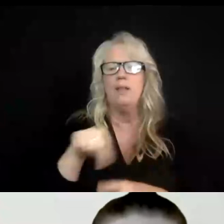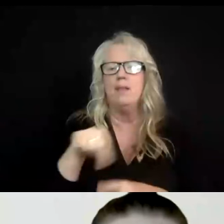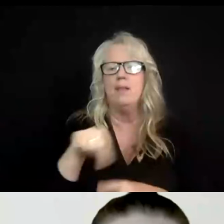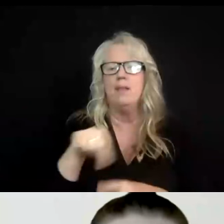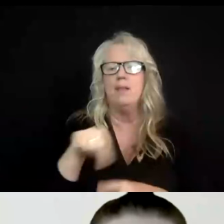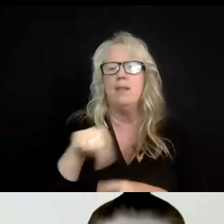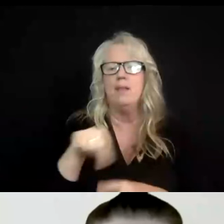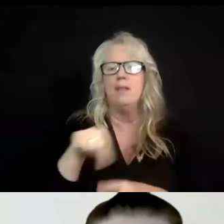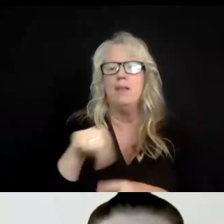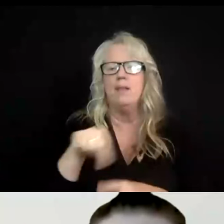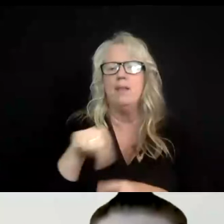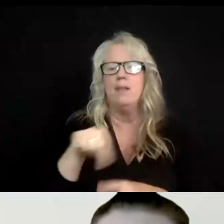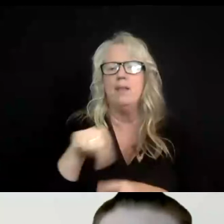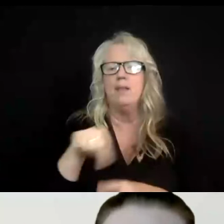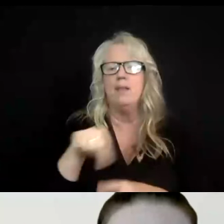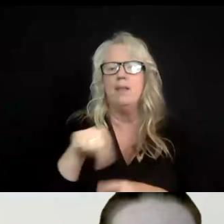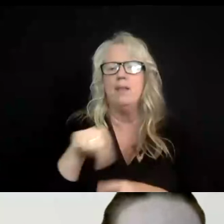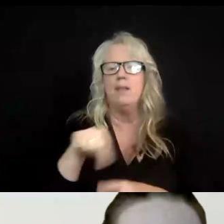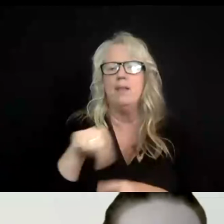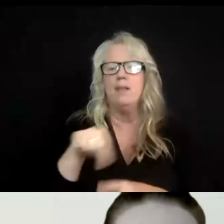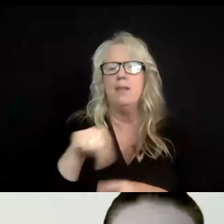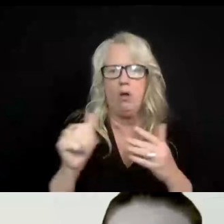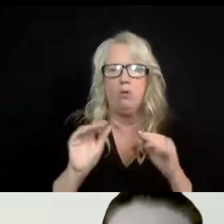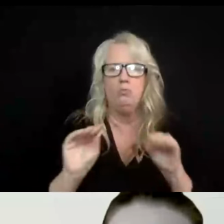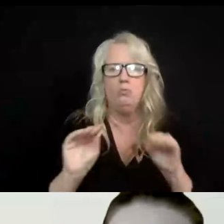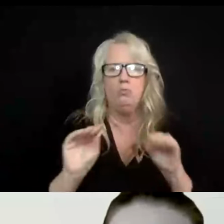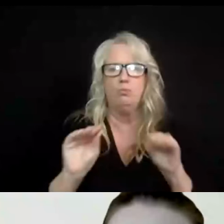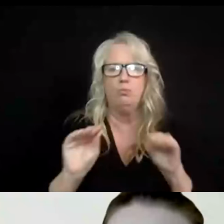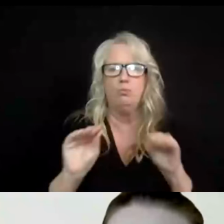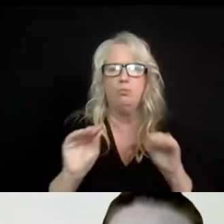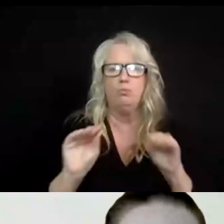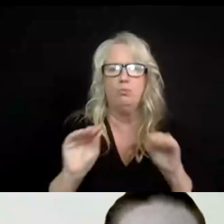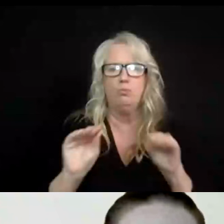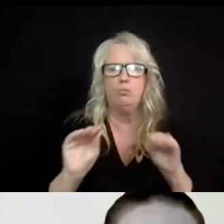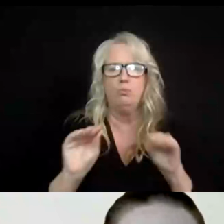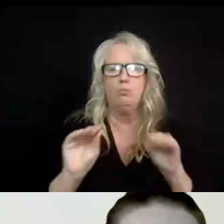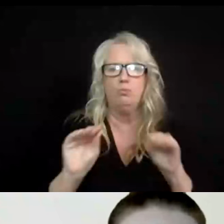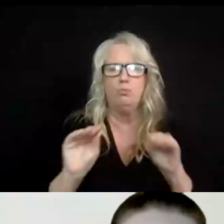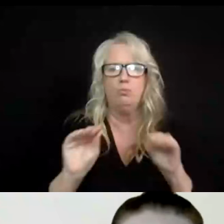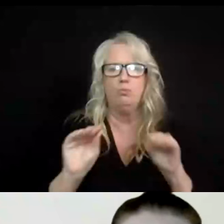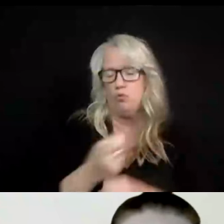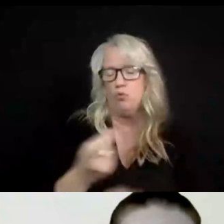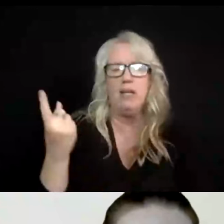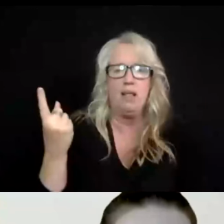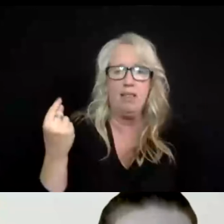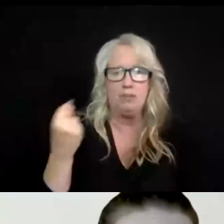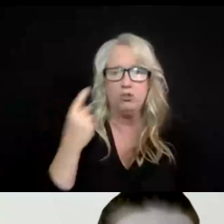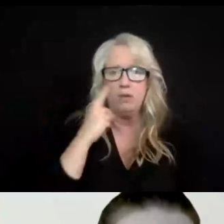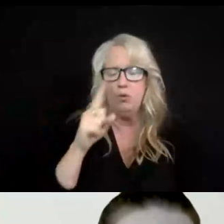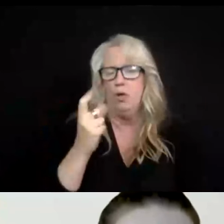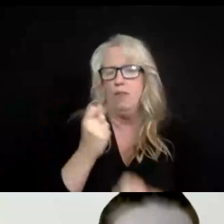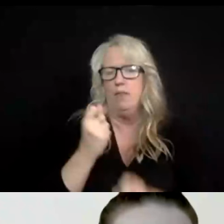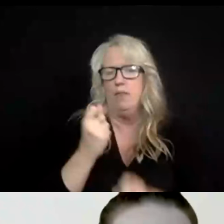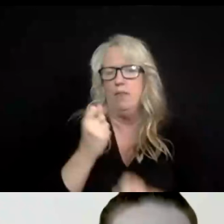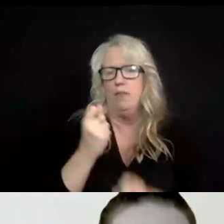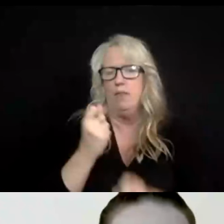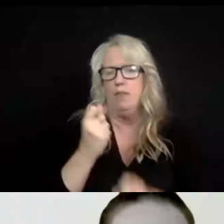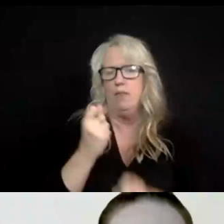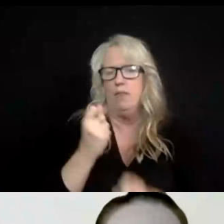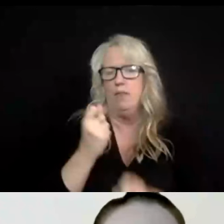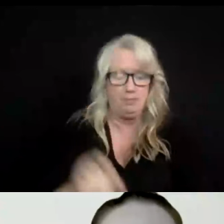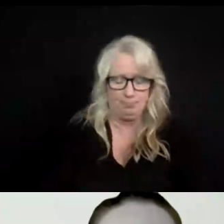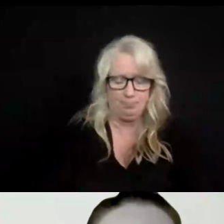state's 988 trust fund that they created last year for fiscal year 2025. Also wanted to